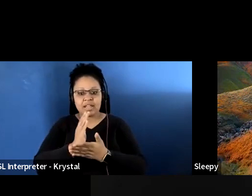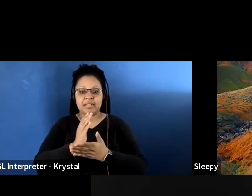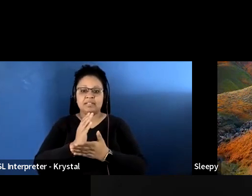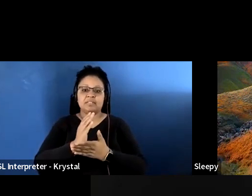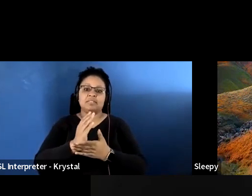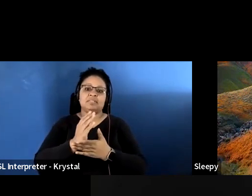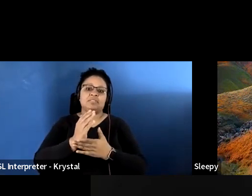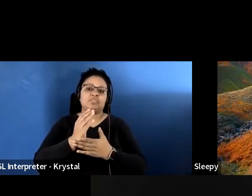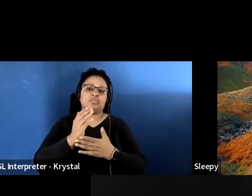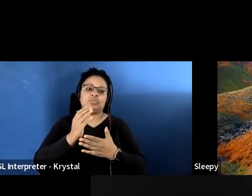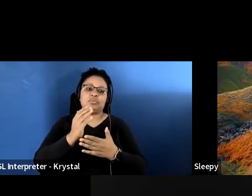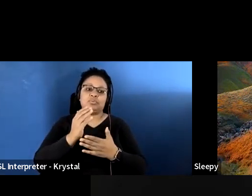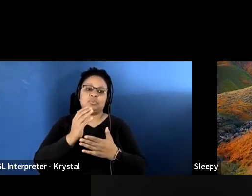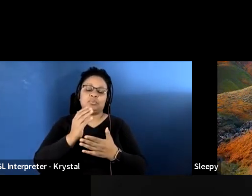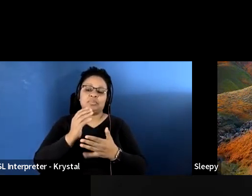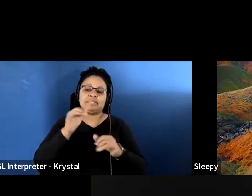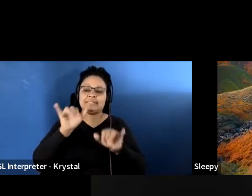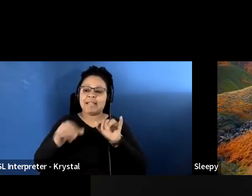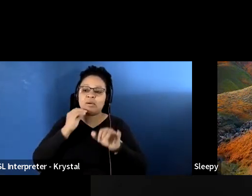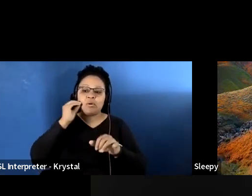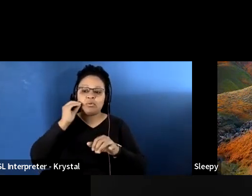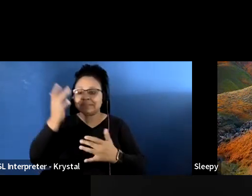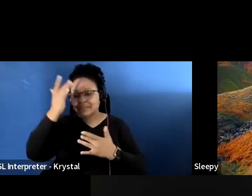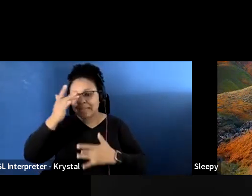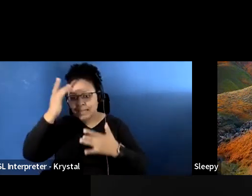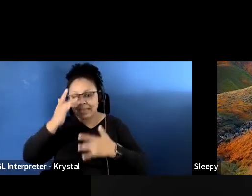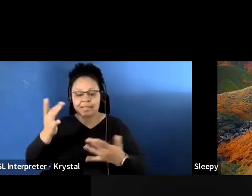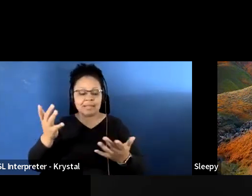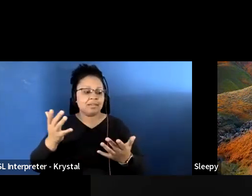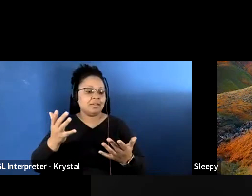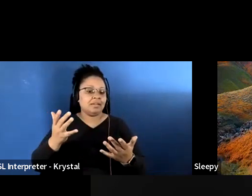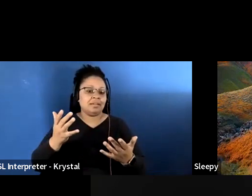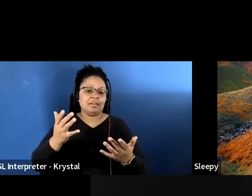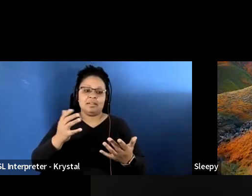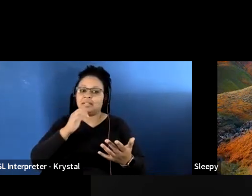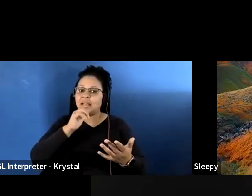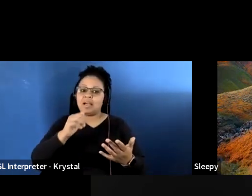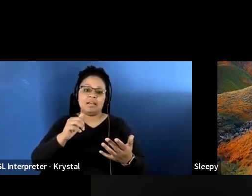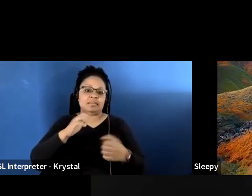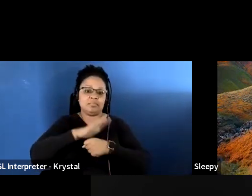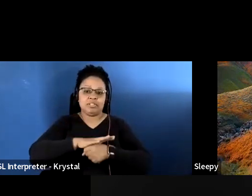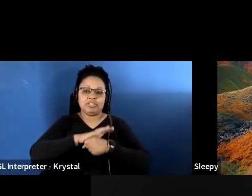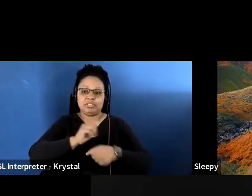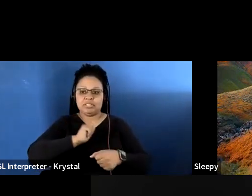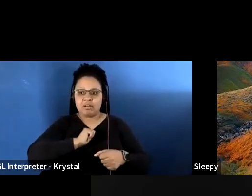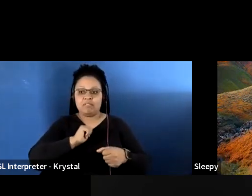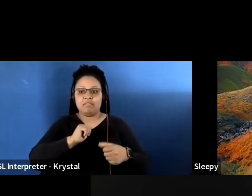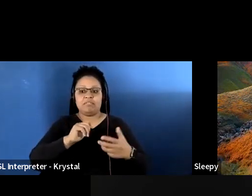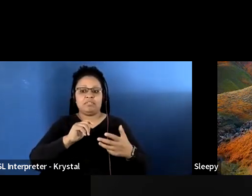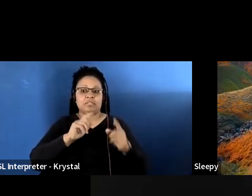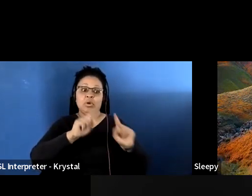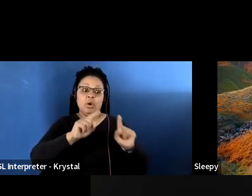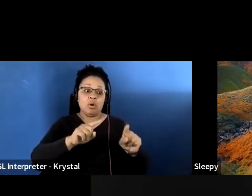sick once in a while from work, or let something go, because the world isn't going to crash. I don't hold